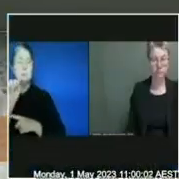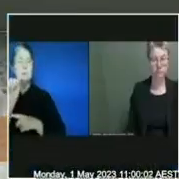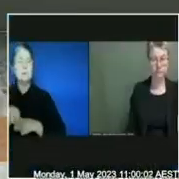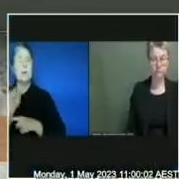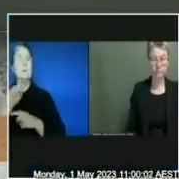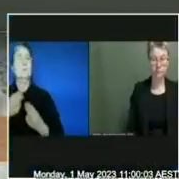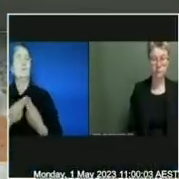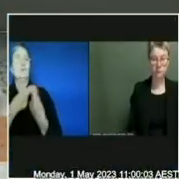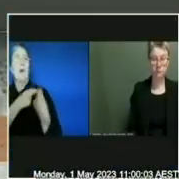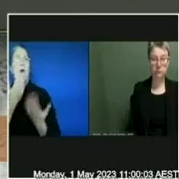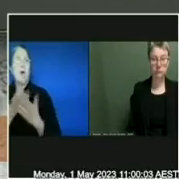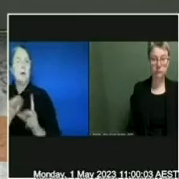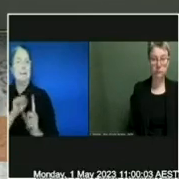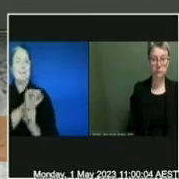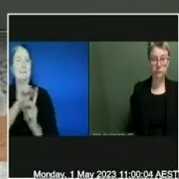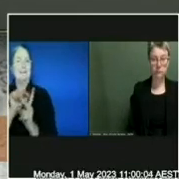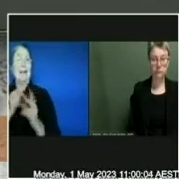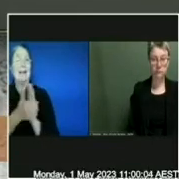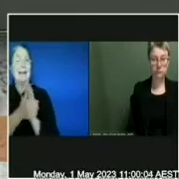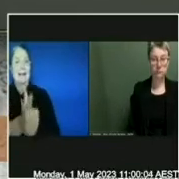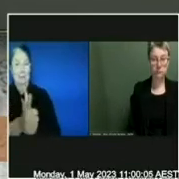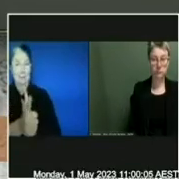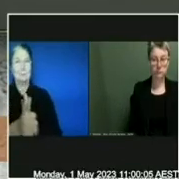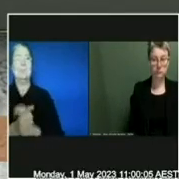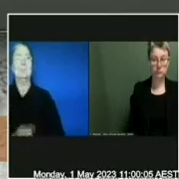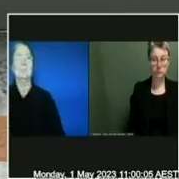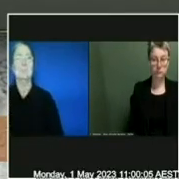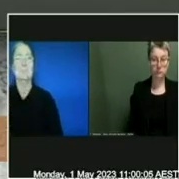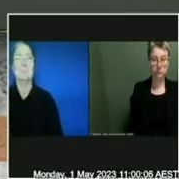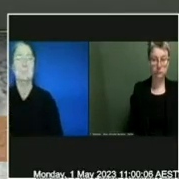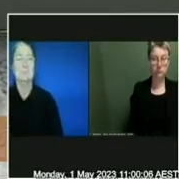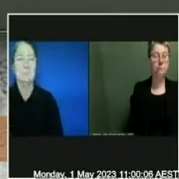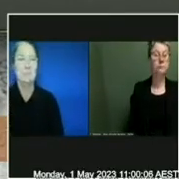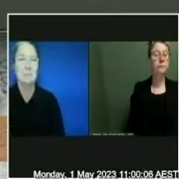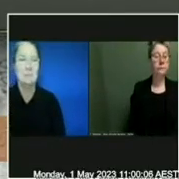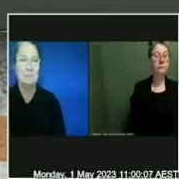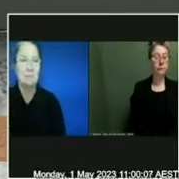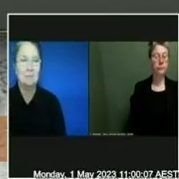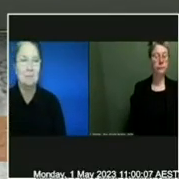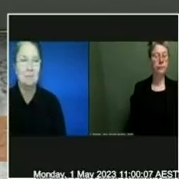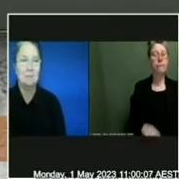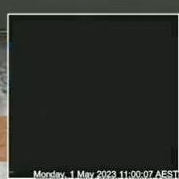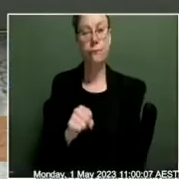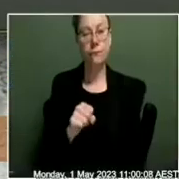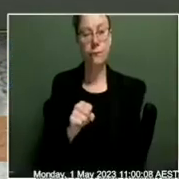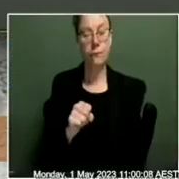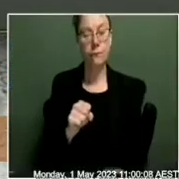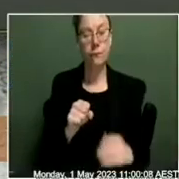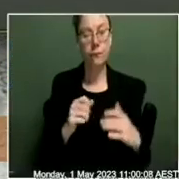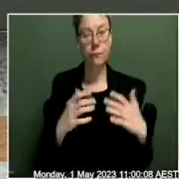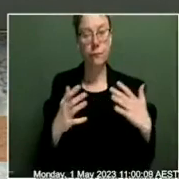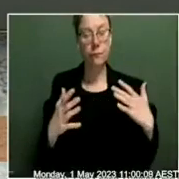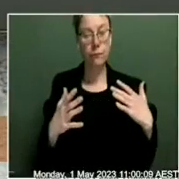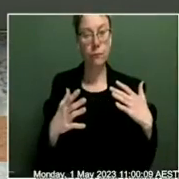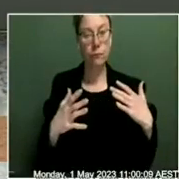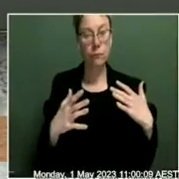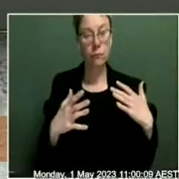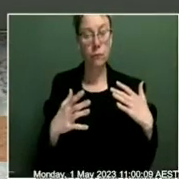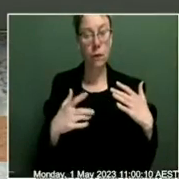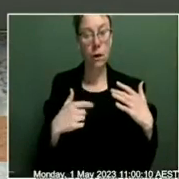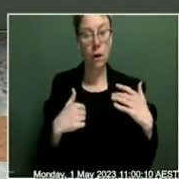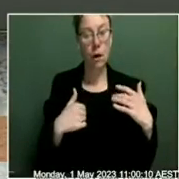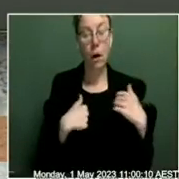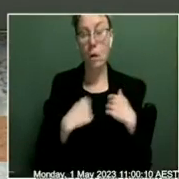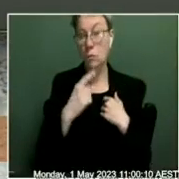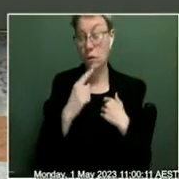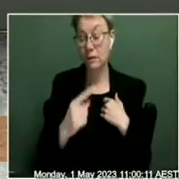paid anymore, I'm saying the reason that VicPol and Ambulance Victoria were chosen is because there was no money to